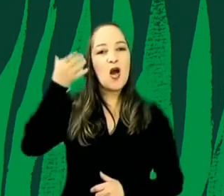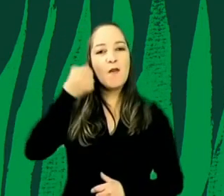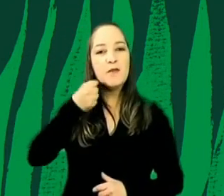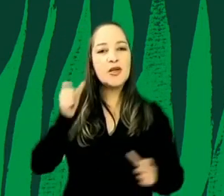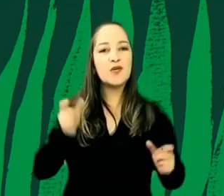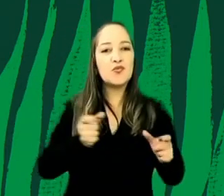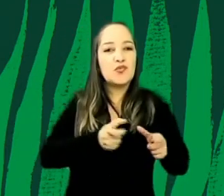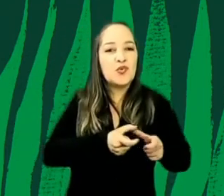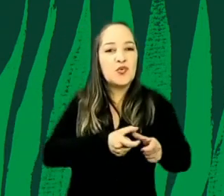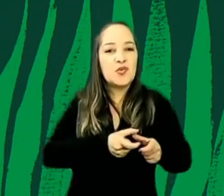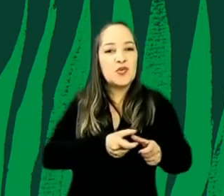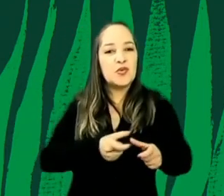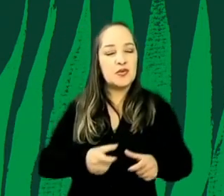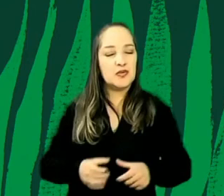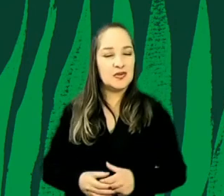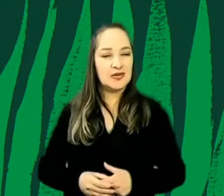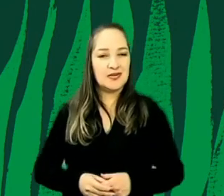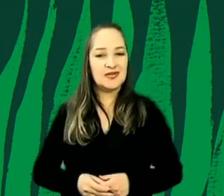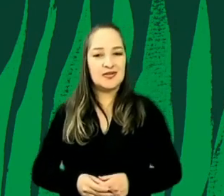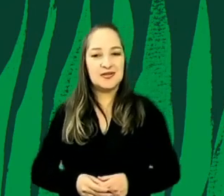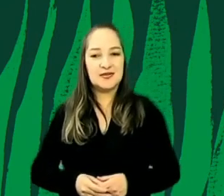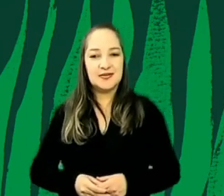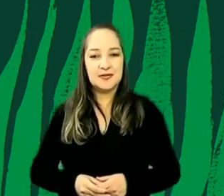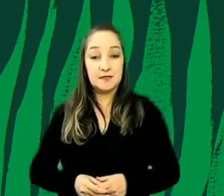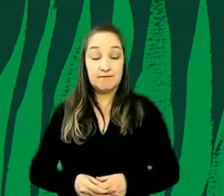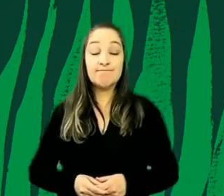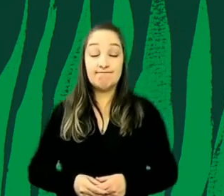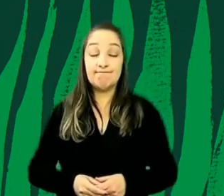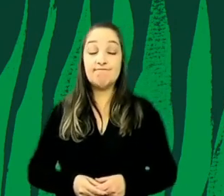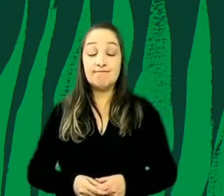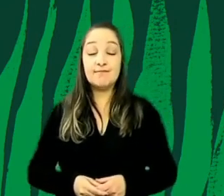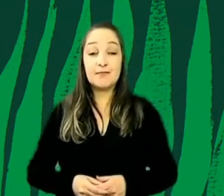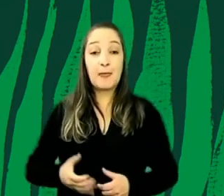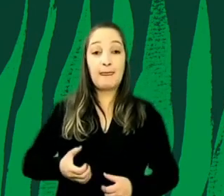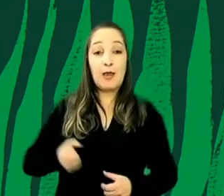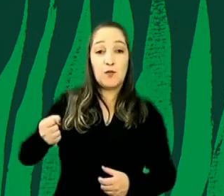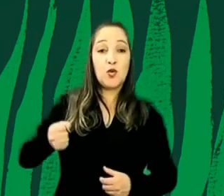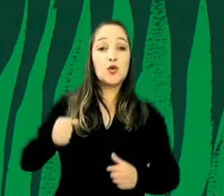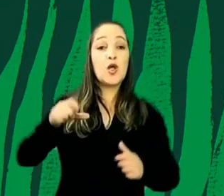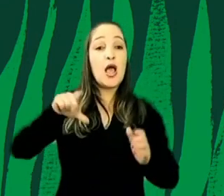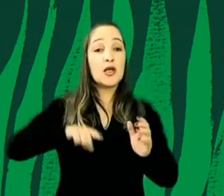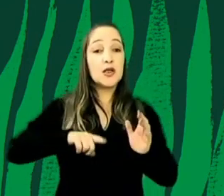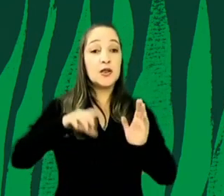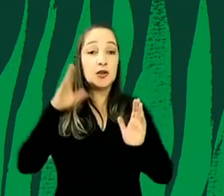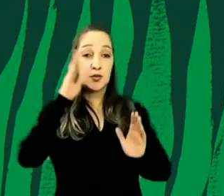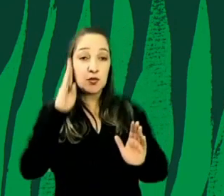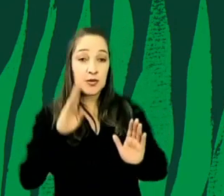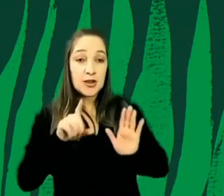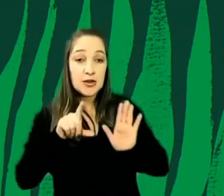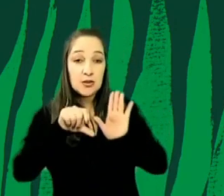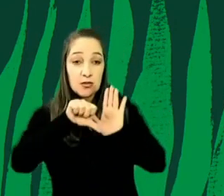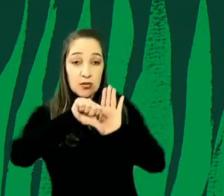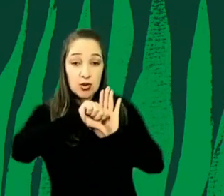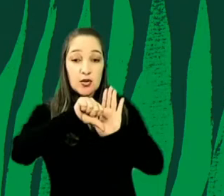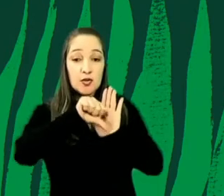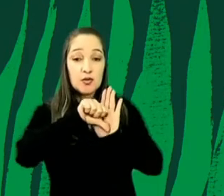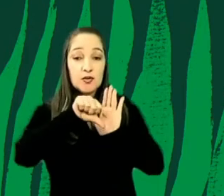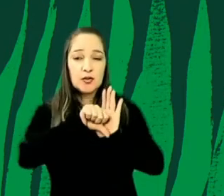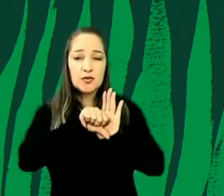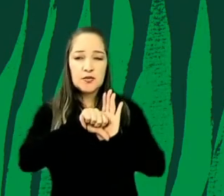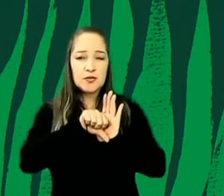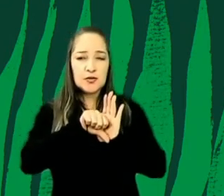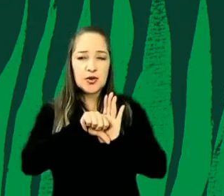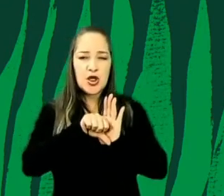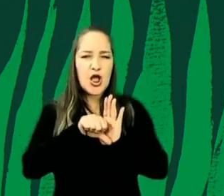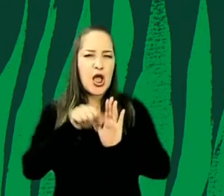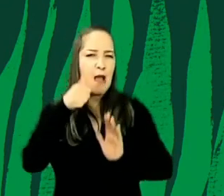No, yeah, nem de ser. And in addition to being criminalized, abortion here in Brazil, where Black and poor women, where do